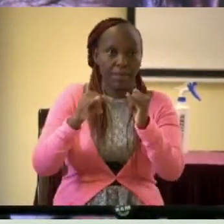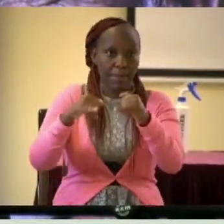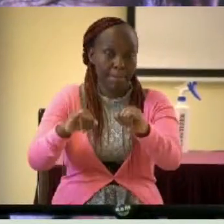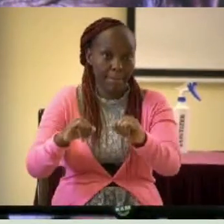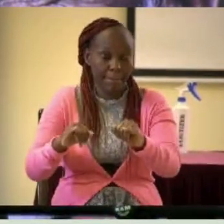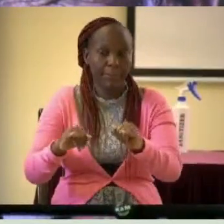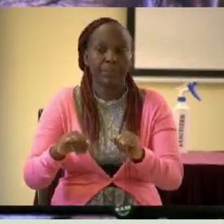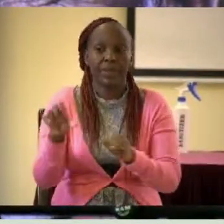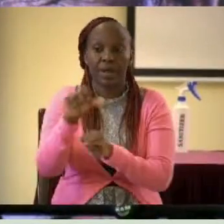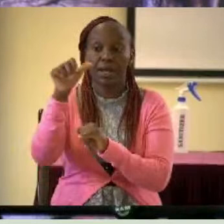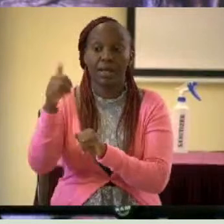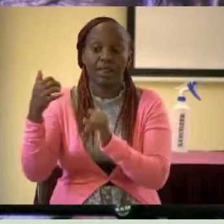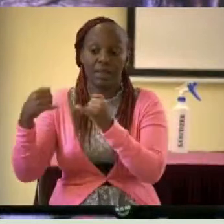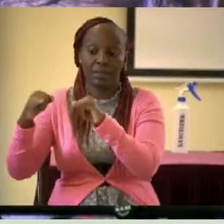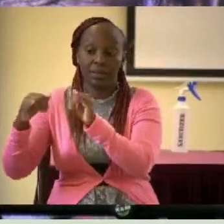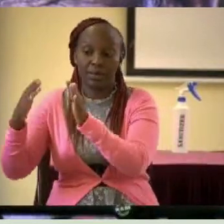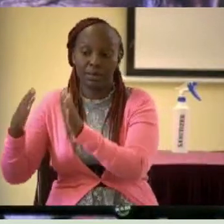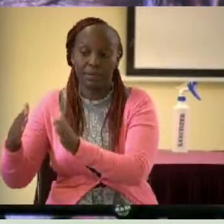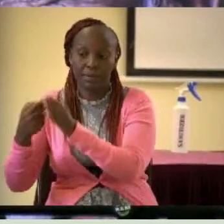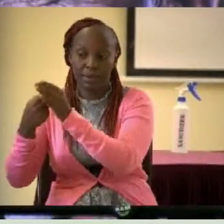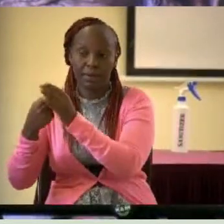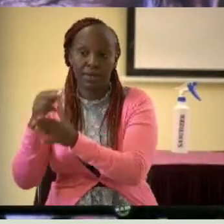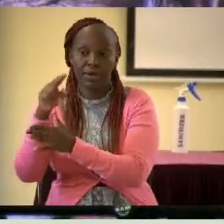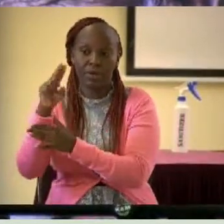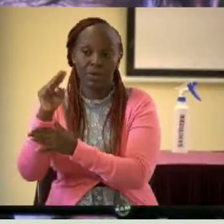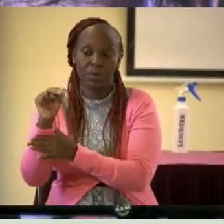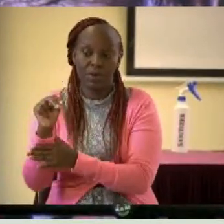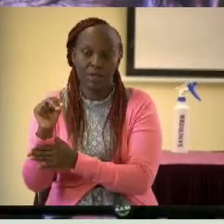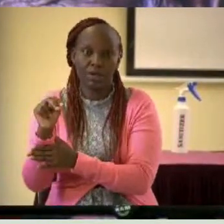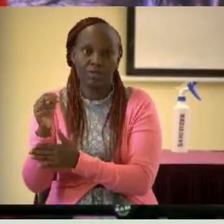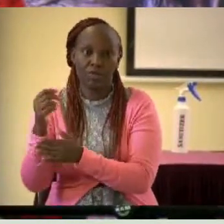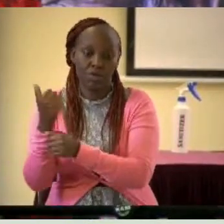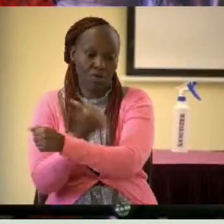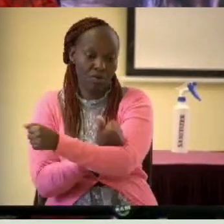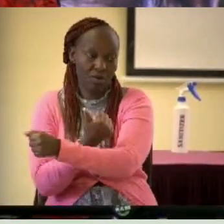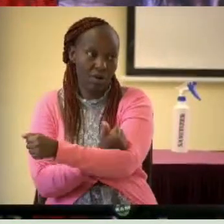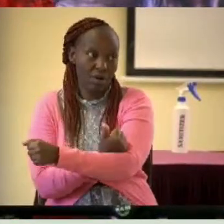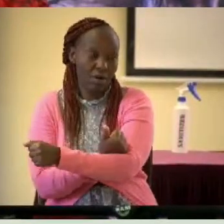other co-implementer is United Nations Office for Drug and